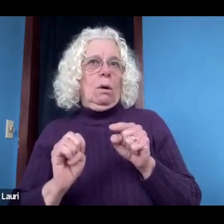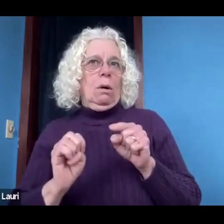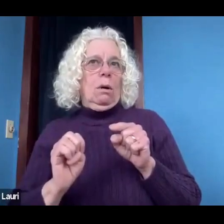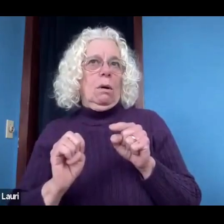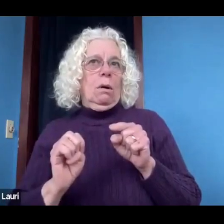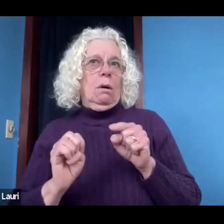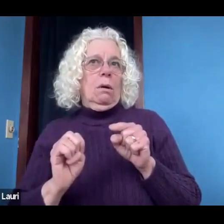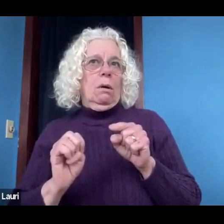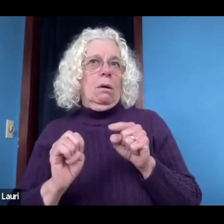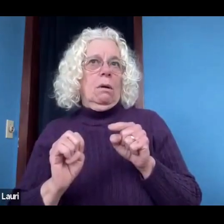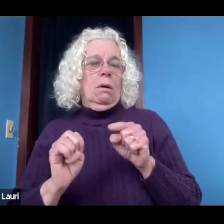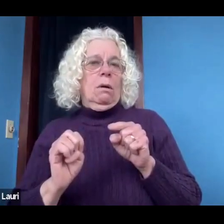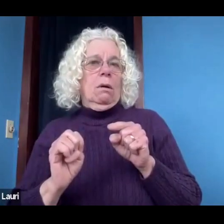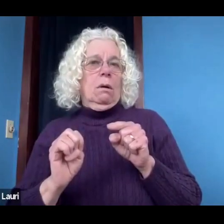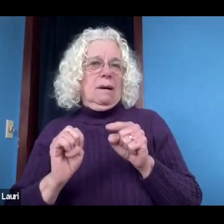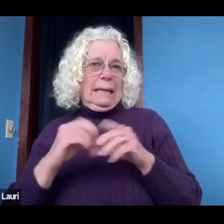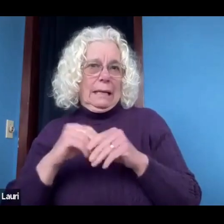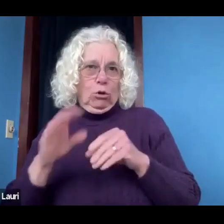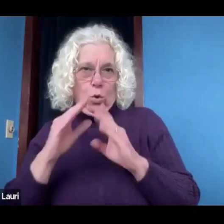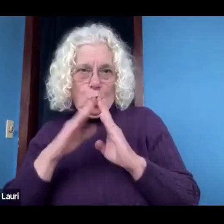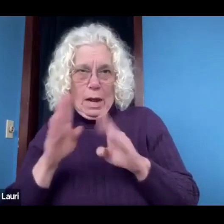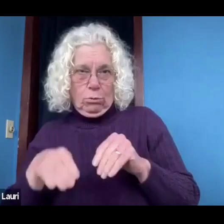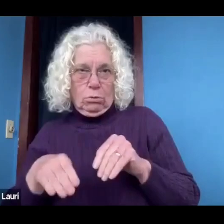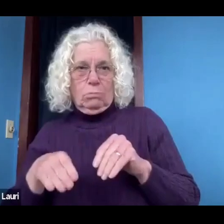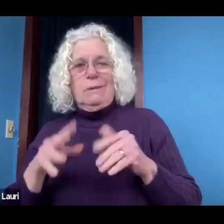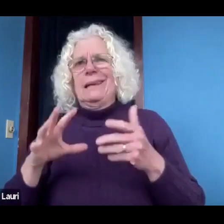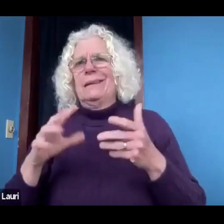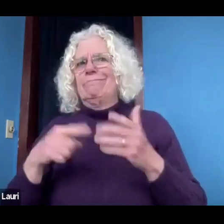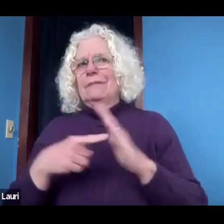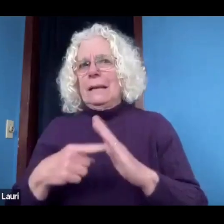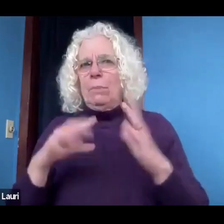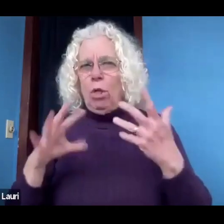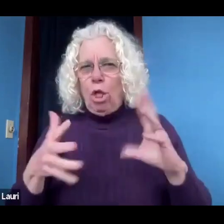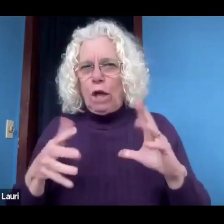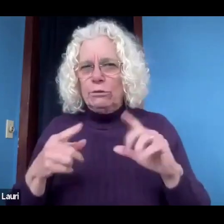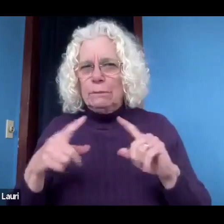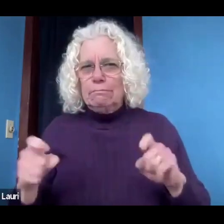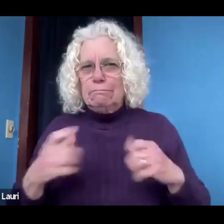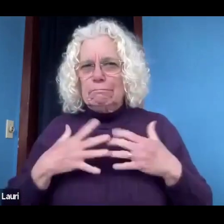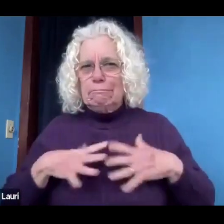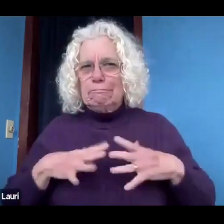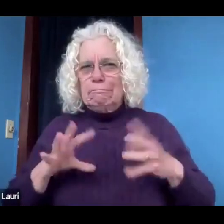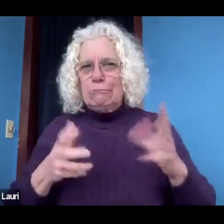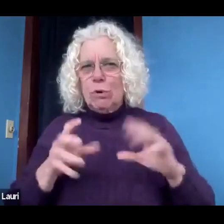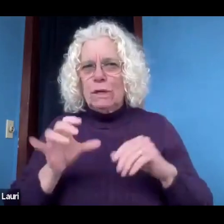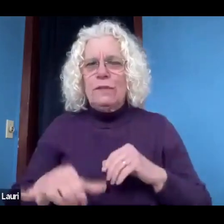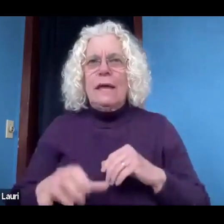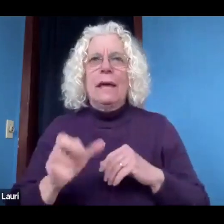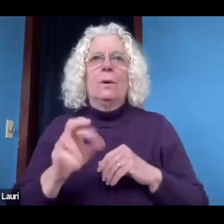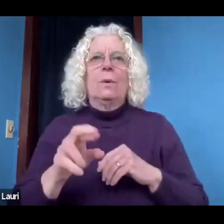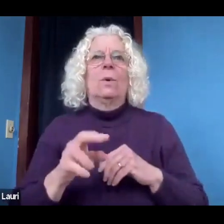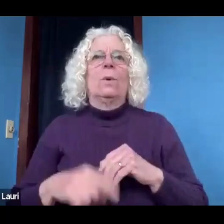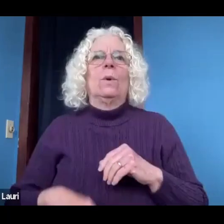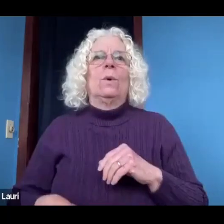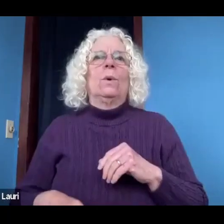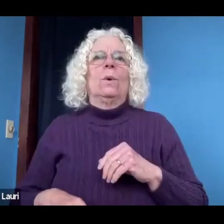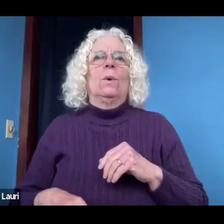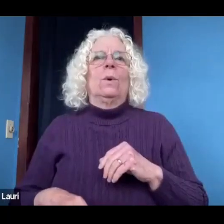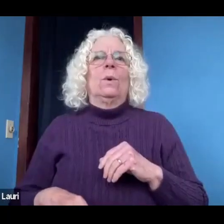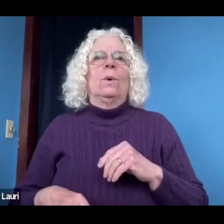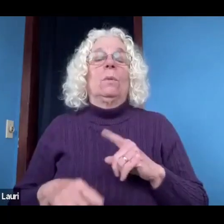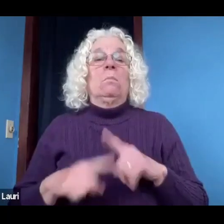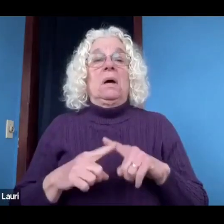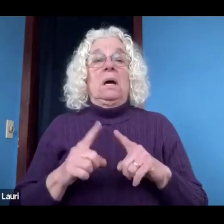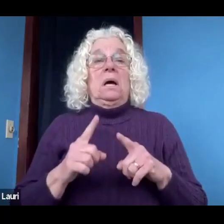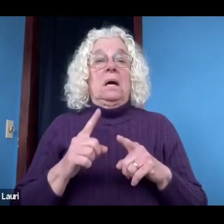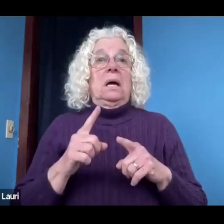house, that might be helping with laundry or something like that, or just helping picking up. But outside, that could be